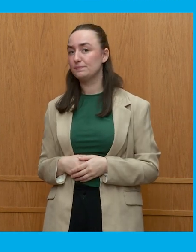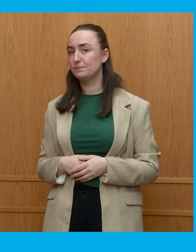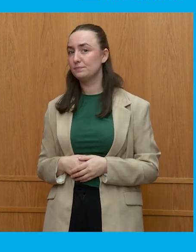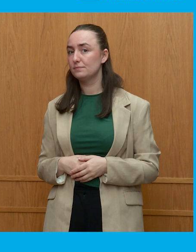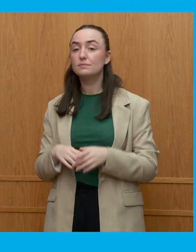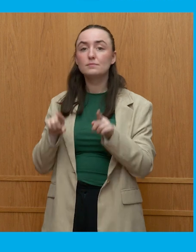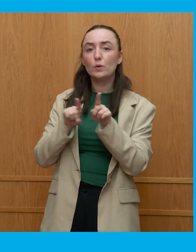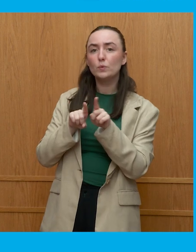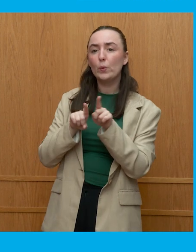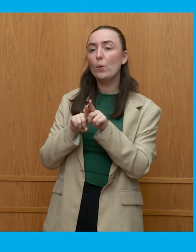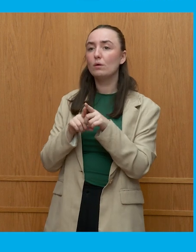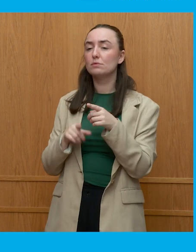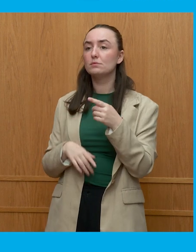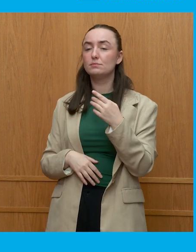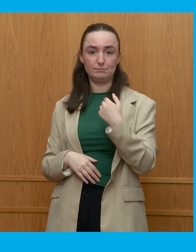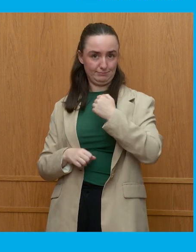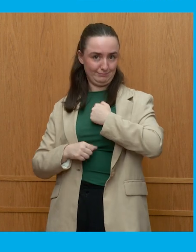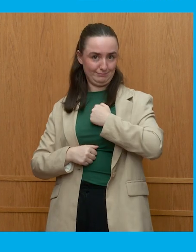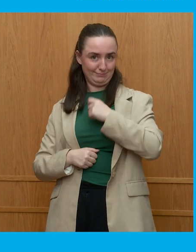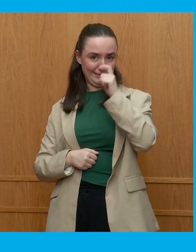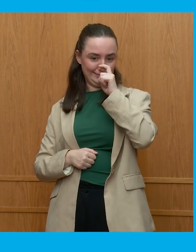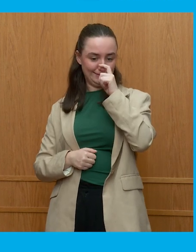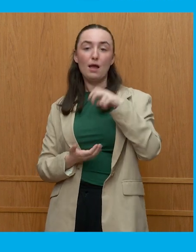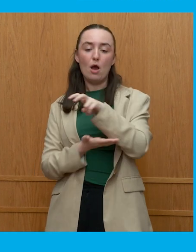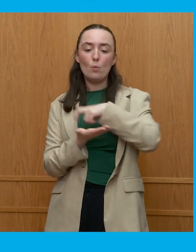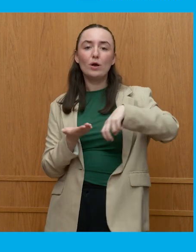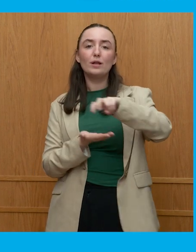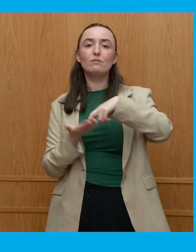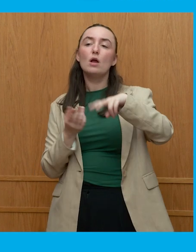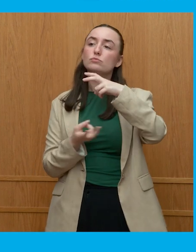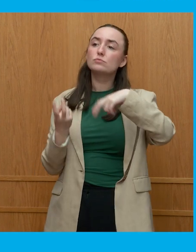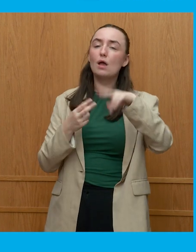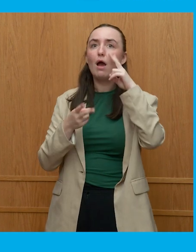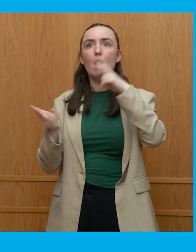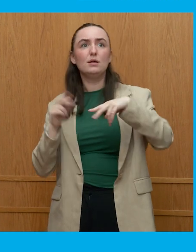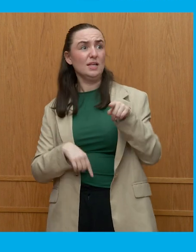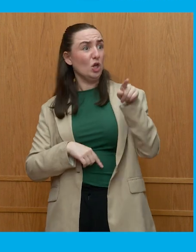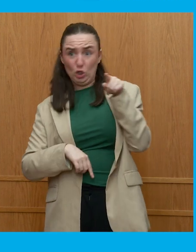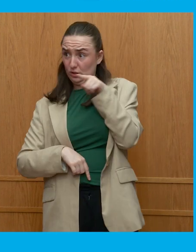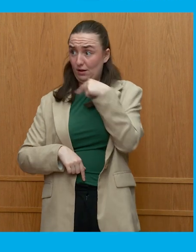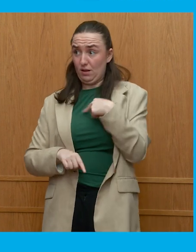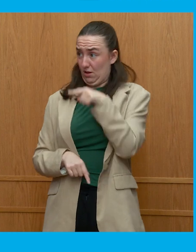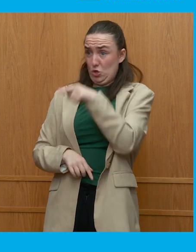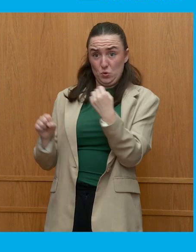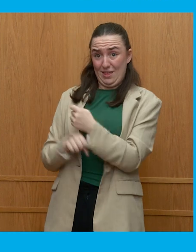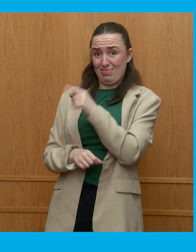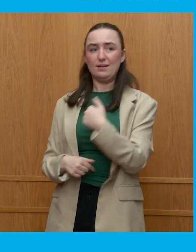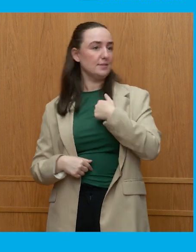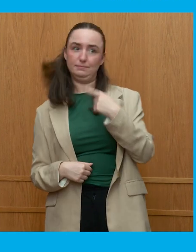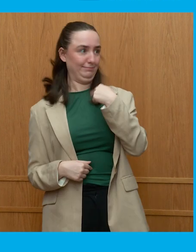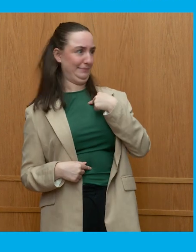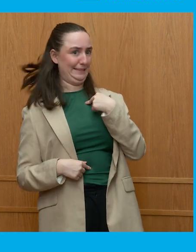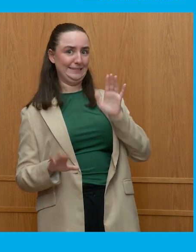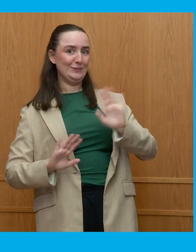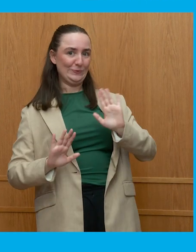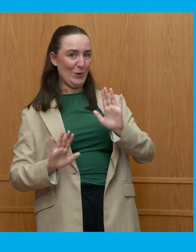Yes. Today was with my sister walking around and said, "Oh, I cannot believe that you did that." I said, "I didn't do that." Well, of course.